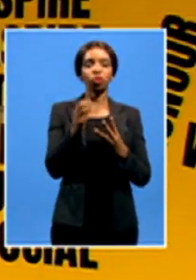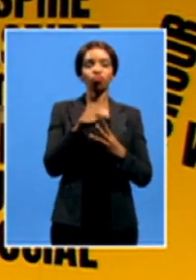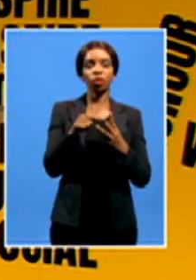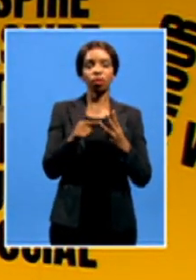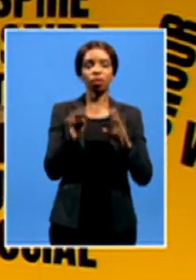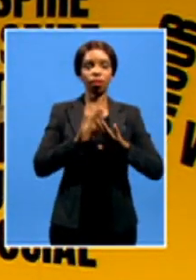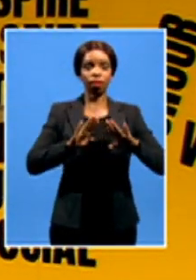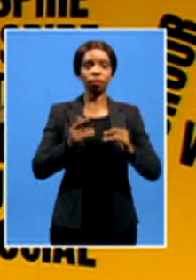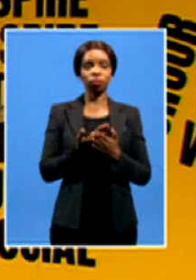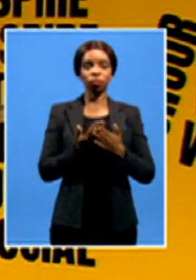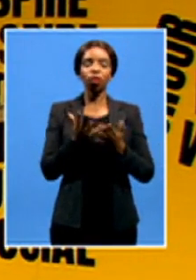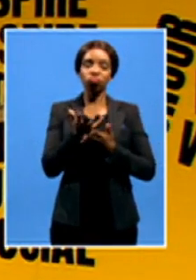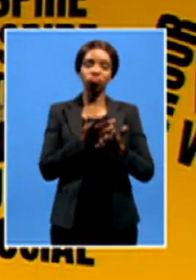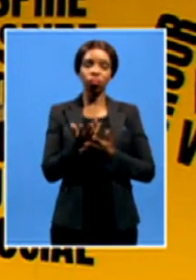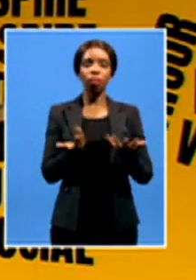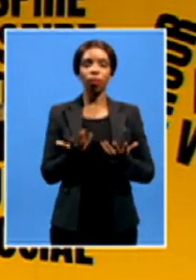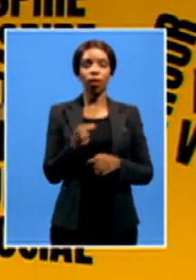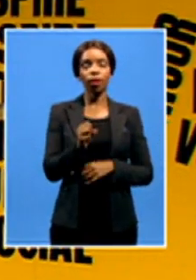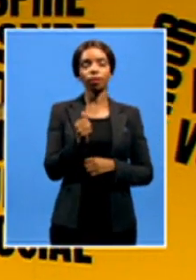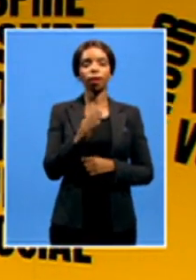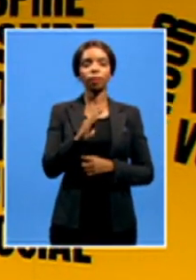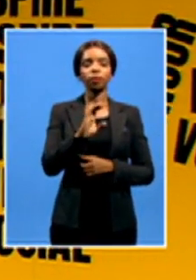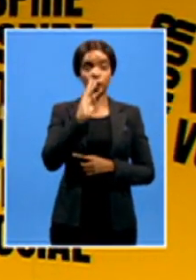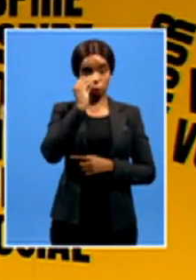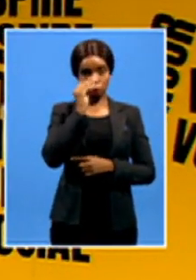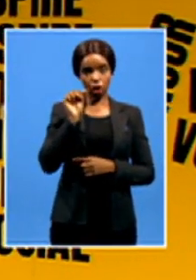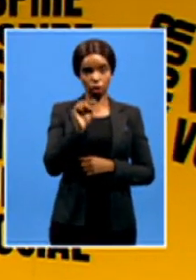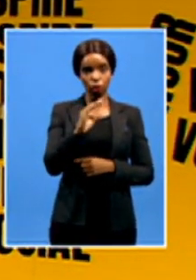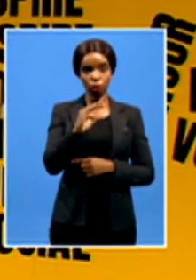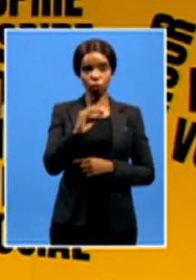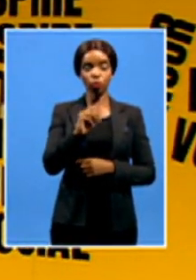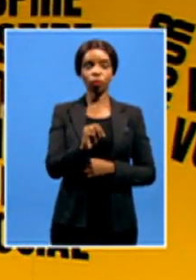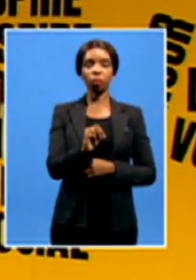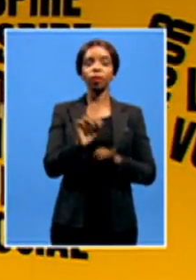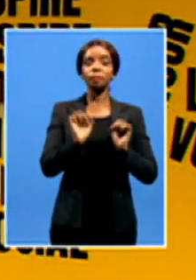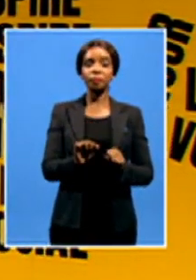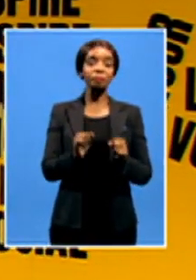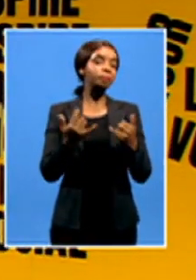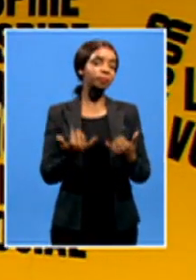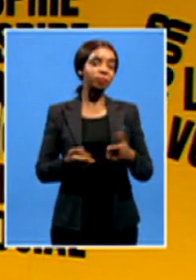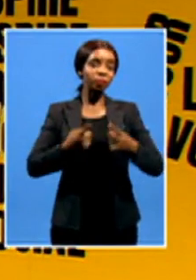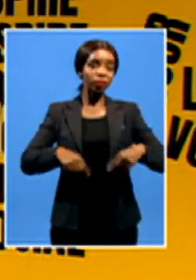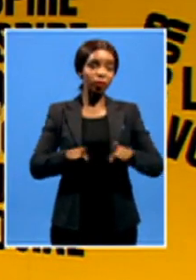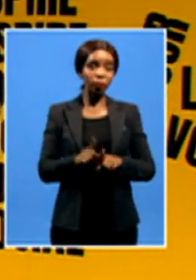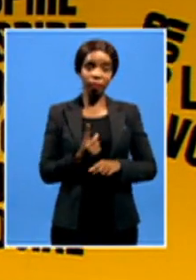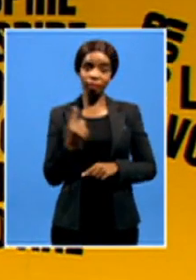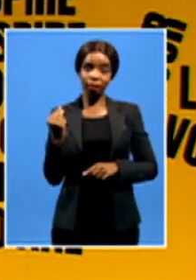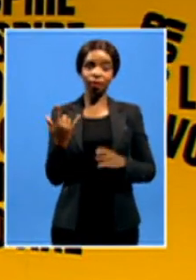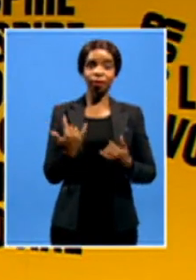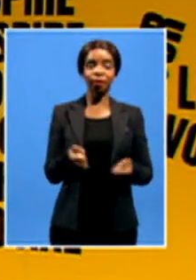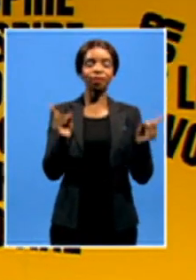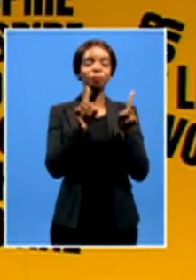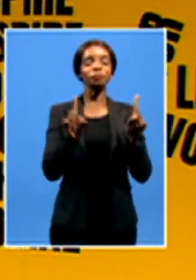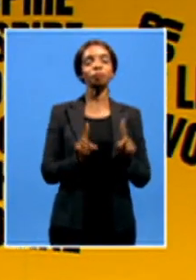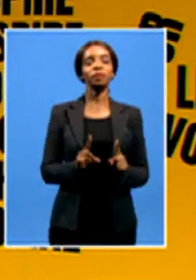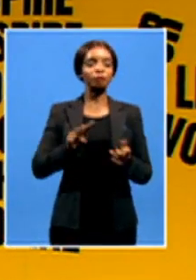course you can interact with that poll on sabcnews.com. All right, as we leave the show this evening, we've got a